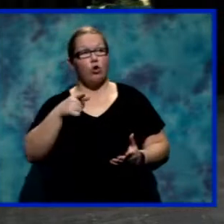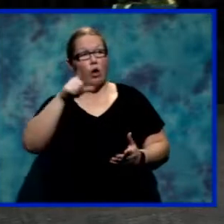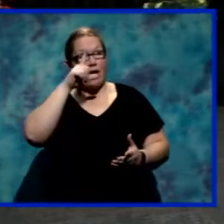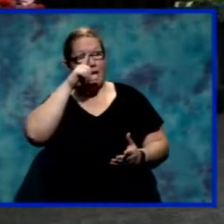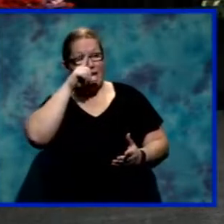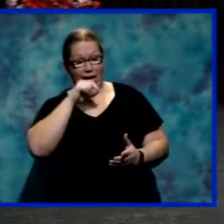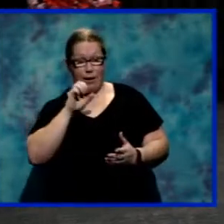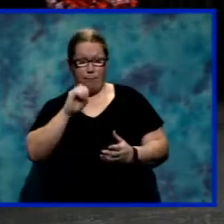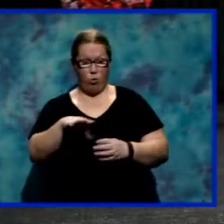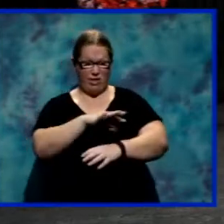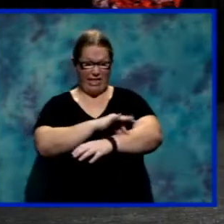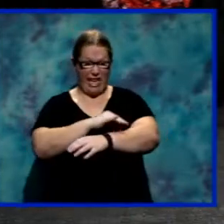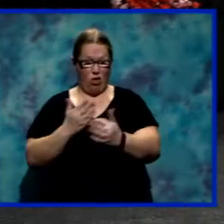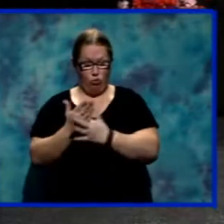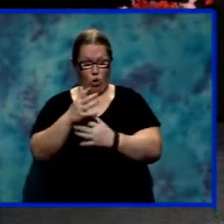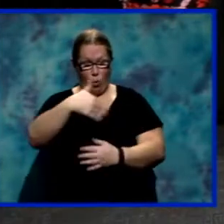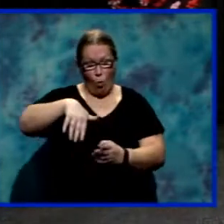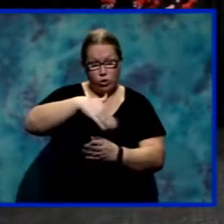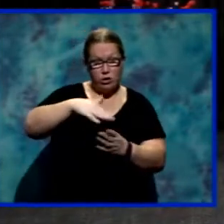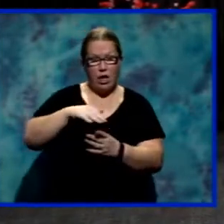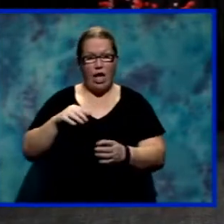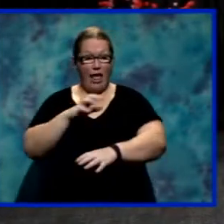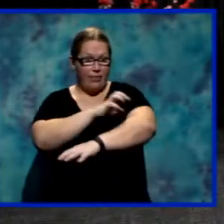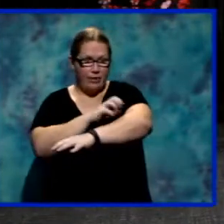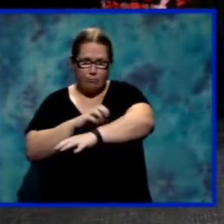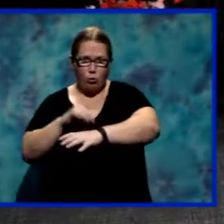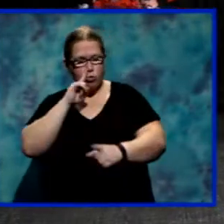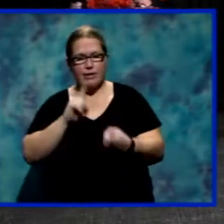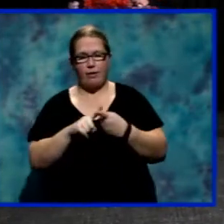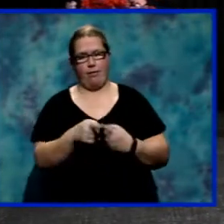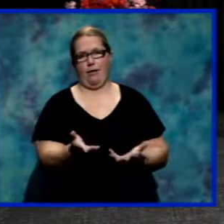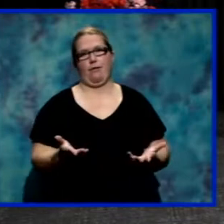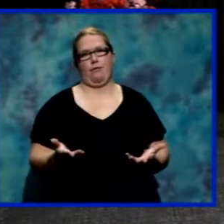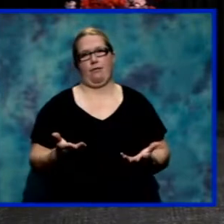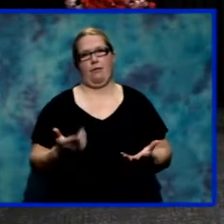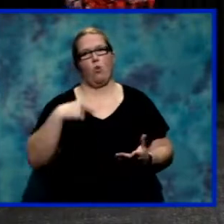skin through the wash. The spot's still there when it comes out.